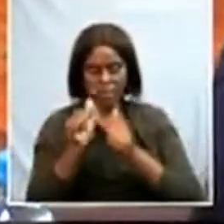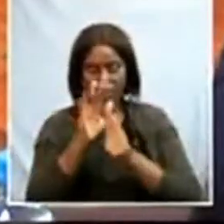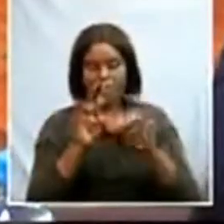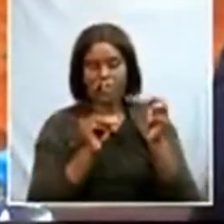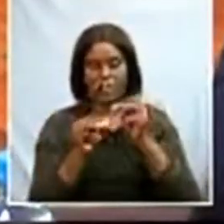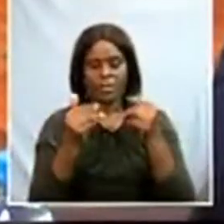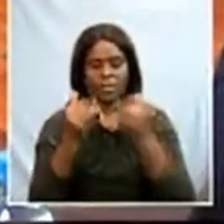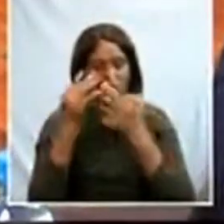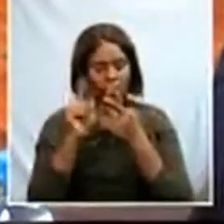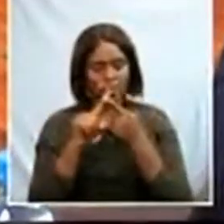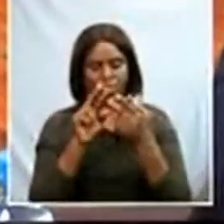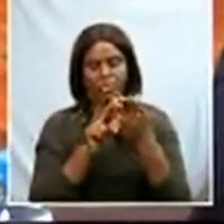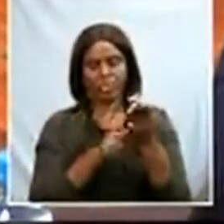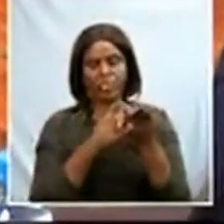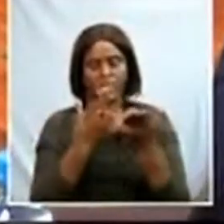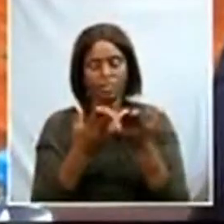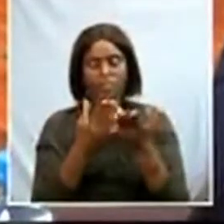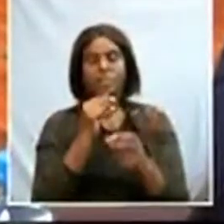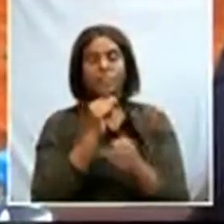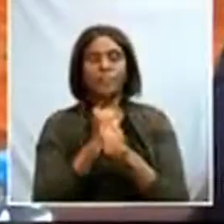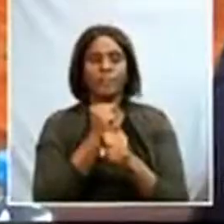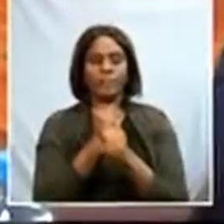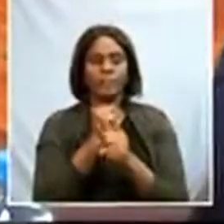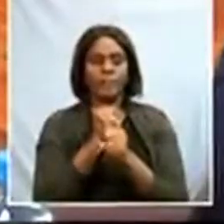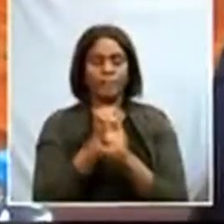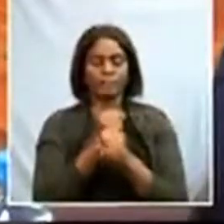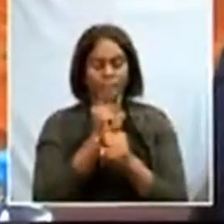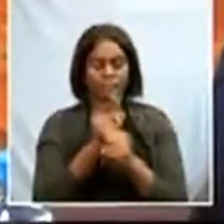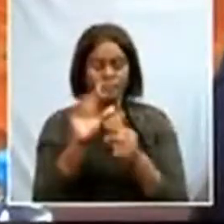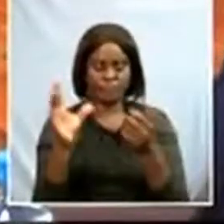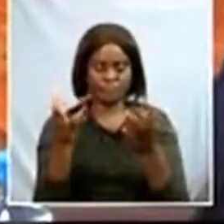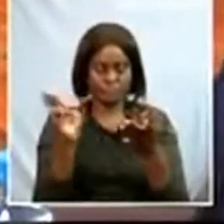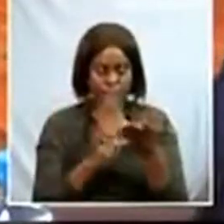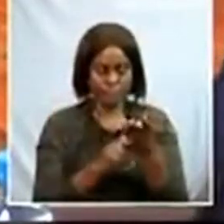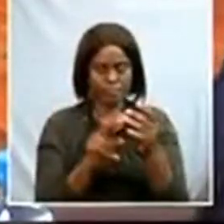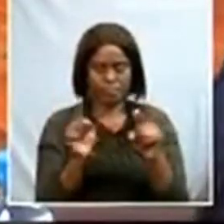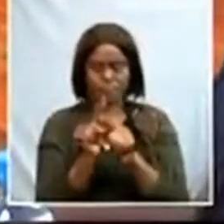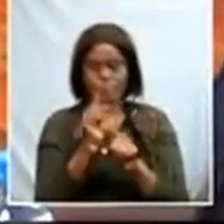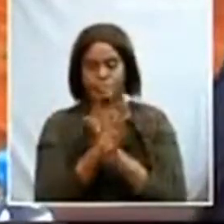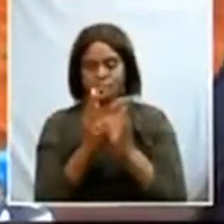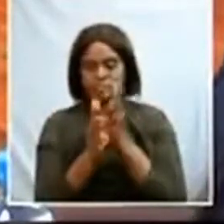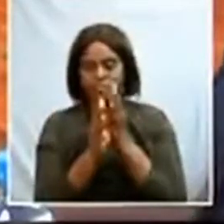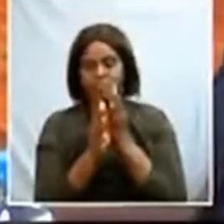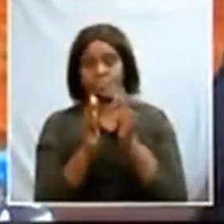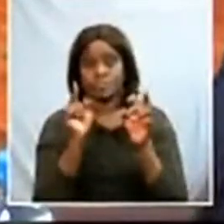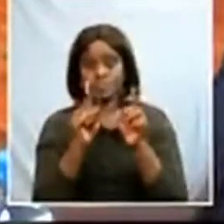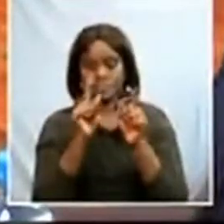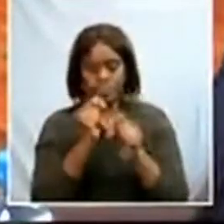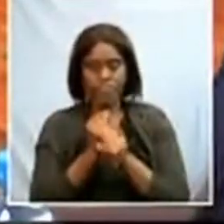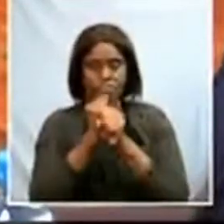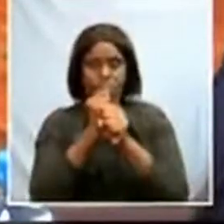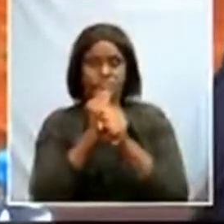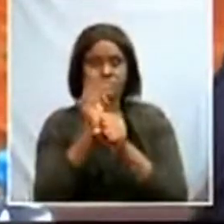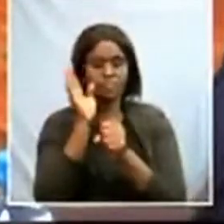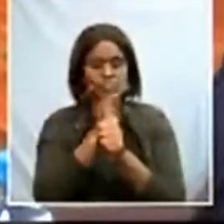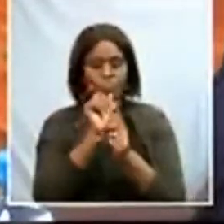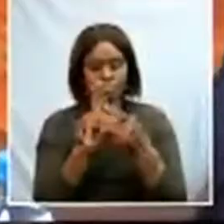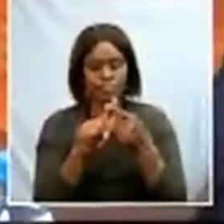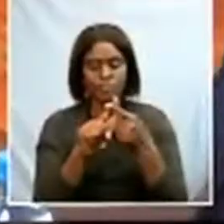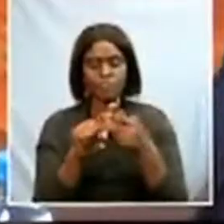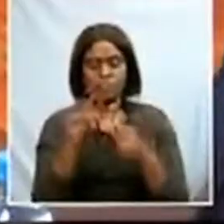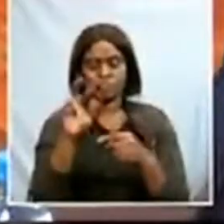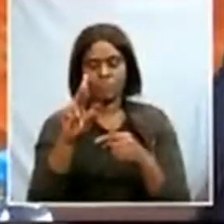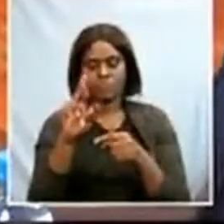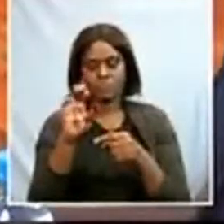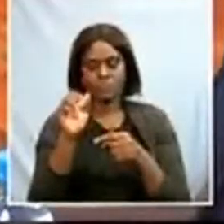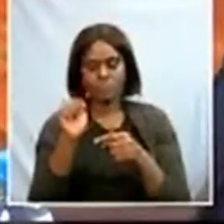management wishes to report that the works were retendered and the contract was awarded to Rio Chris